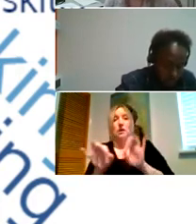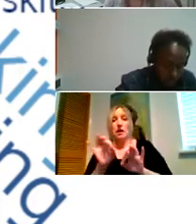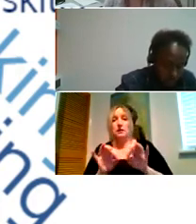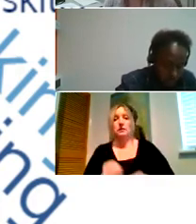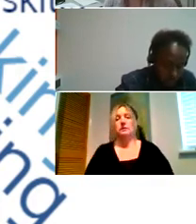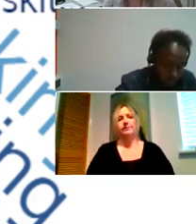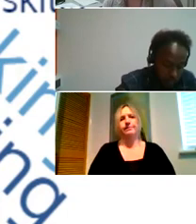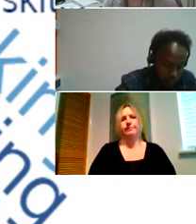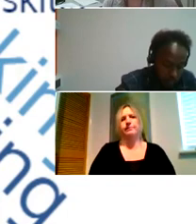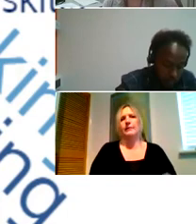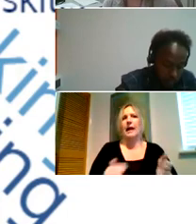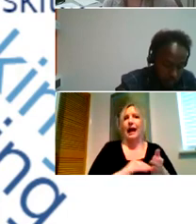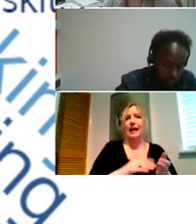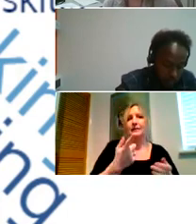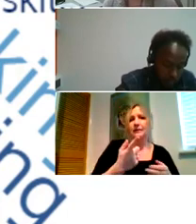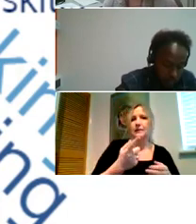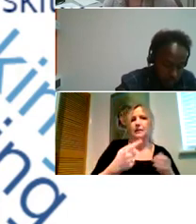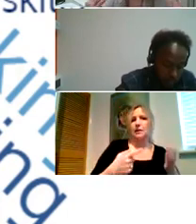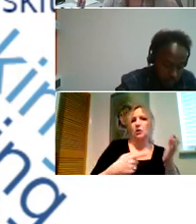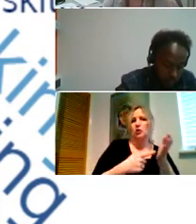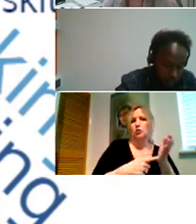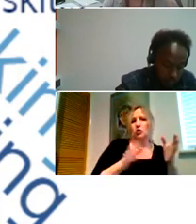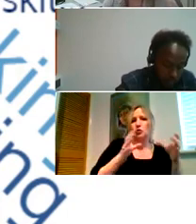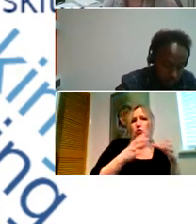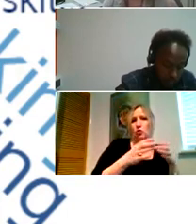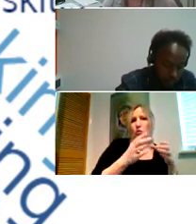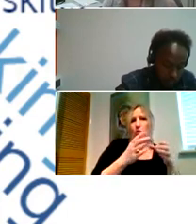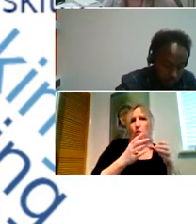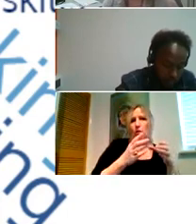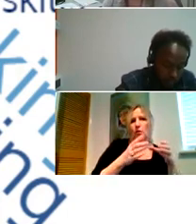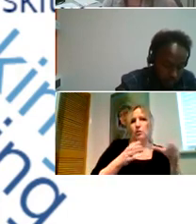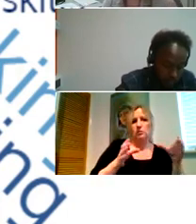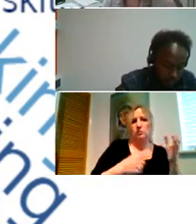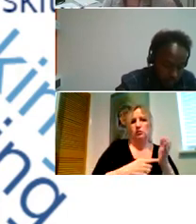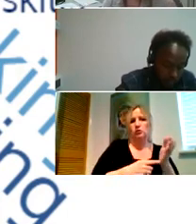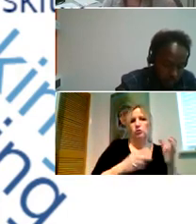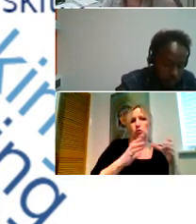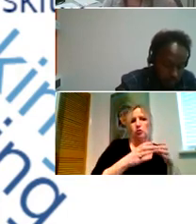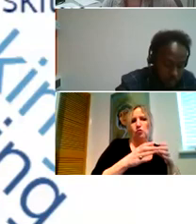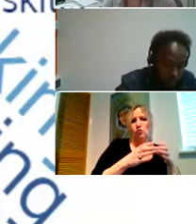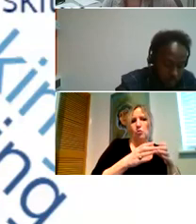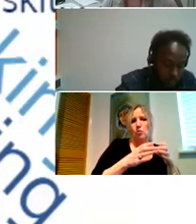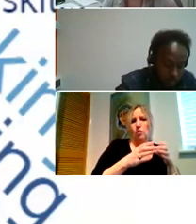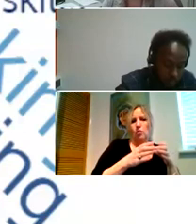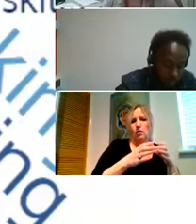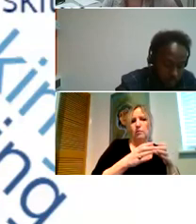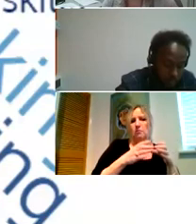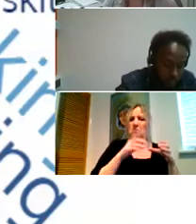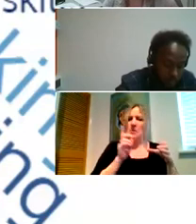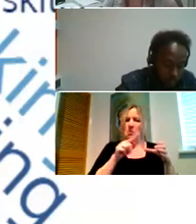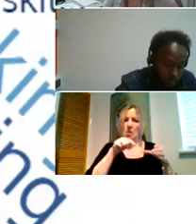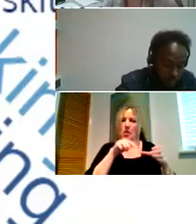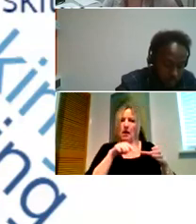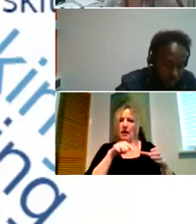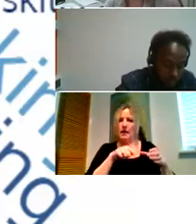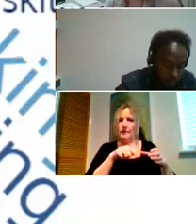only with your study, but will also help you in your with your personal issues and any other